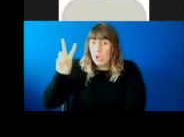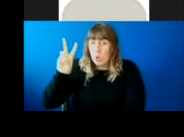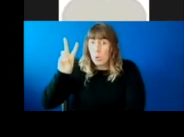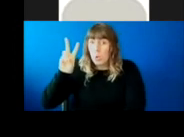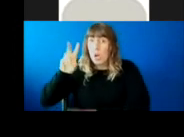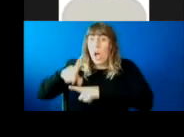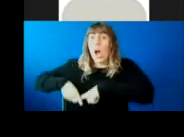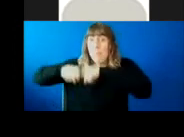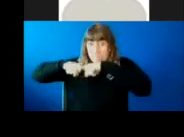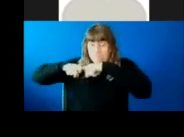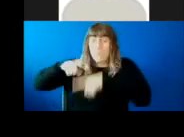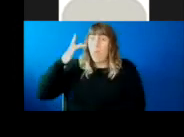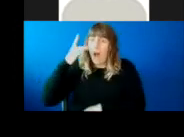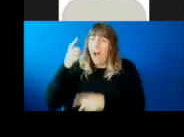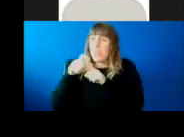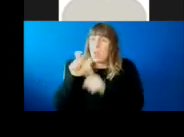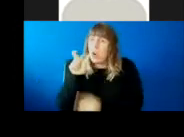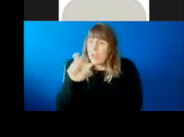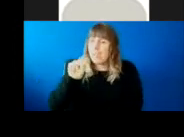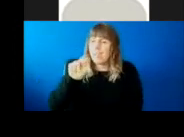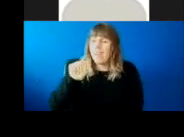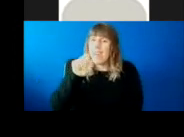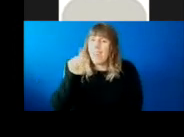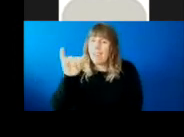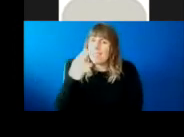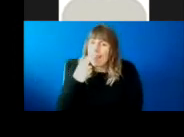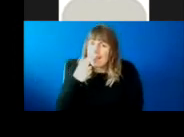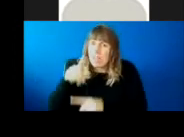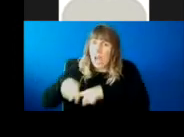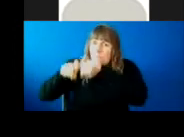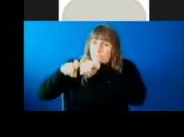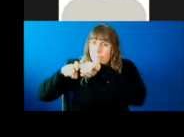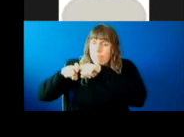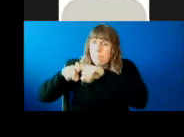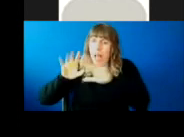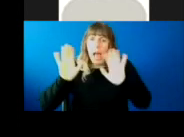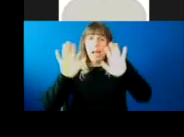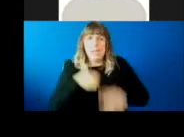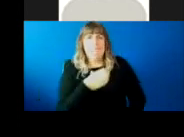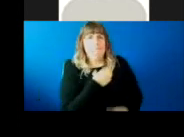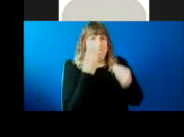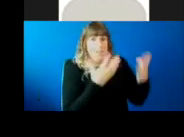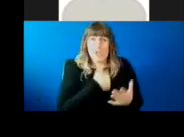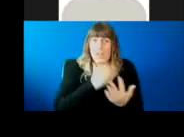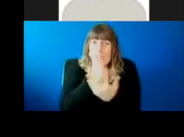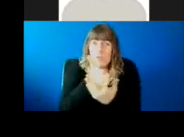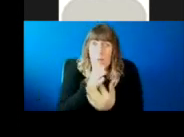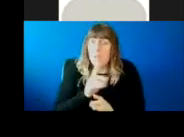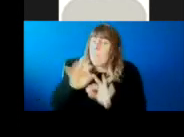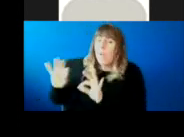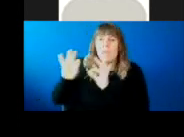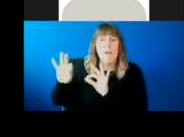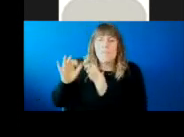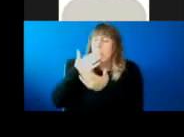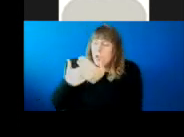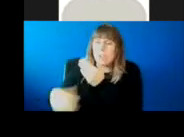word Nazi. Oh my gosh. But we made a dispute claim and it was okay. Sorry to interrupt. I just No, it's perfect, Jen. That's This is